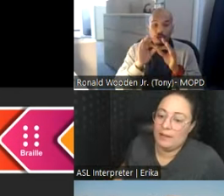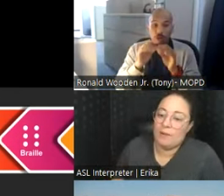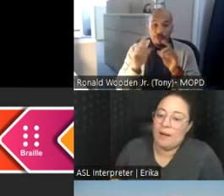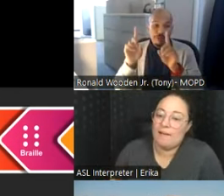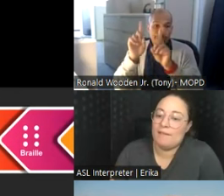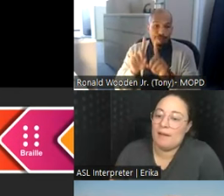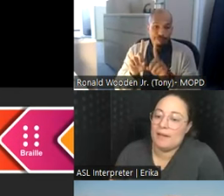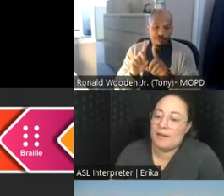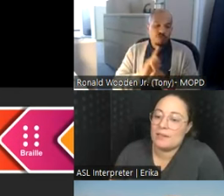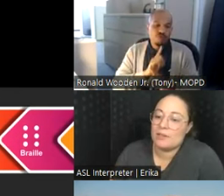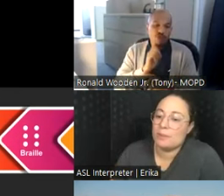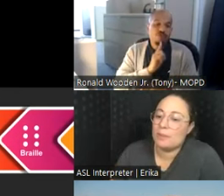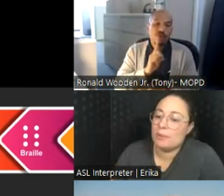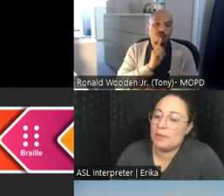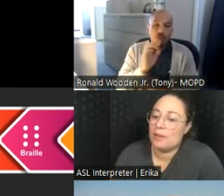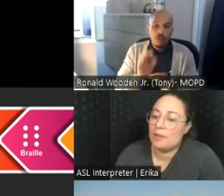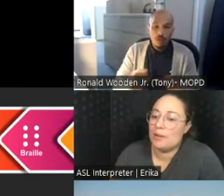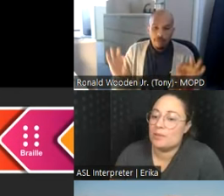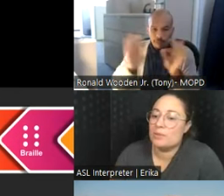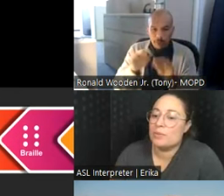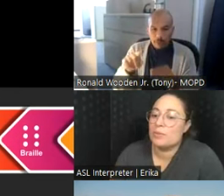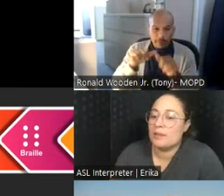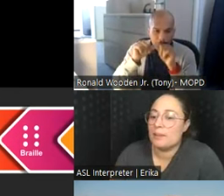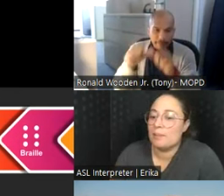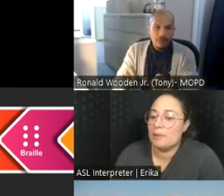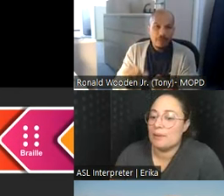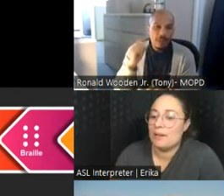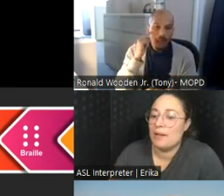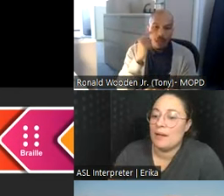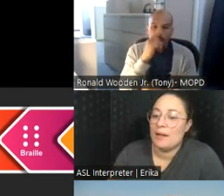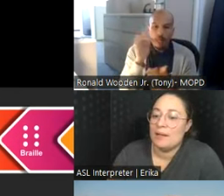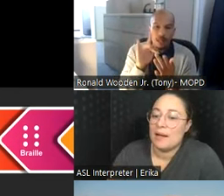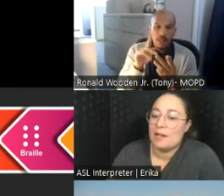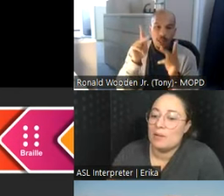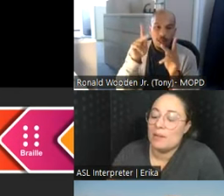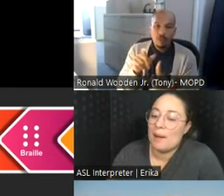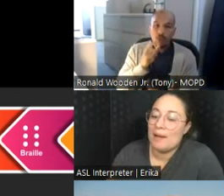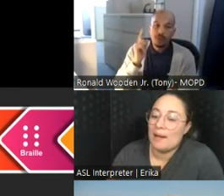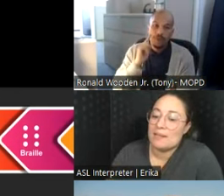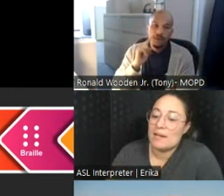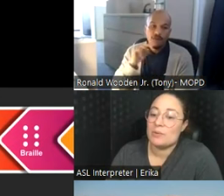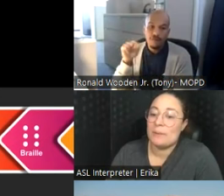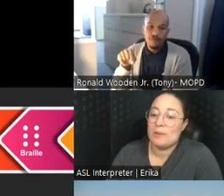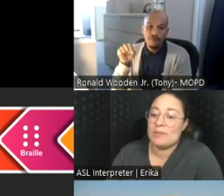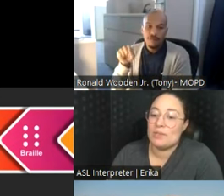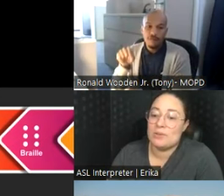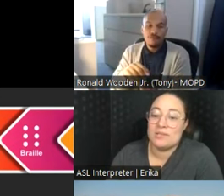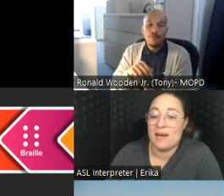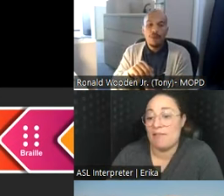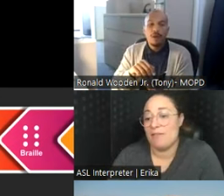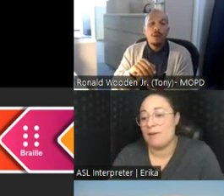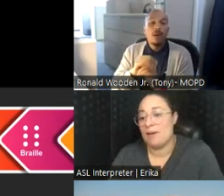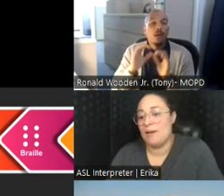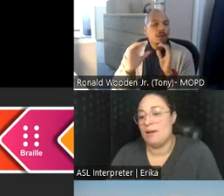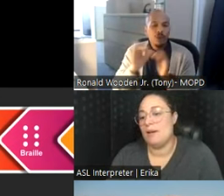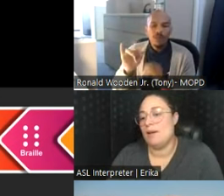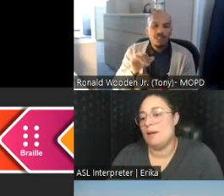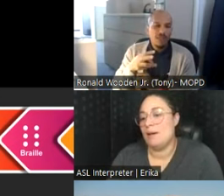And if you have an ASL interpreter with you, it's really important that you keep eye contact with the person who's deaf.